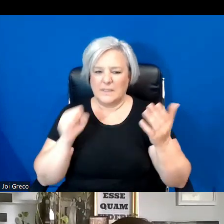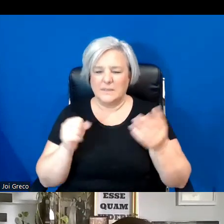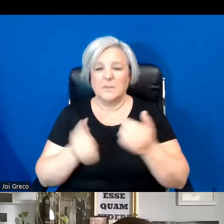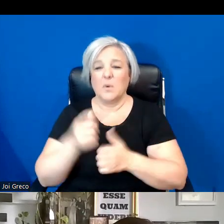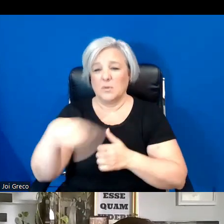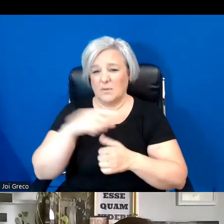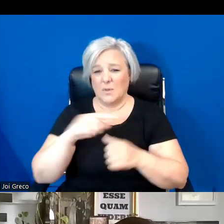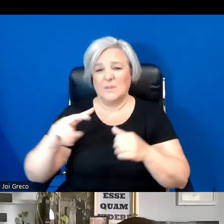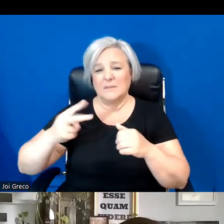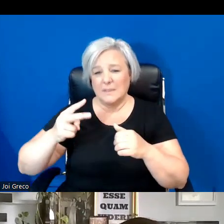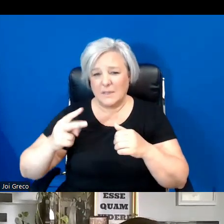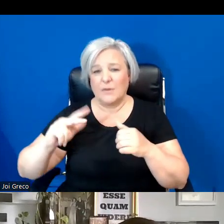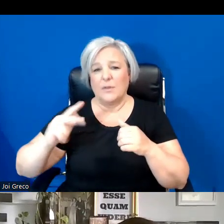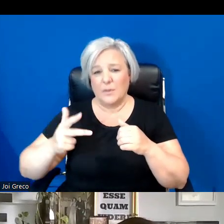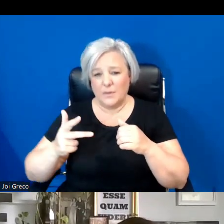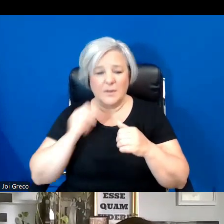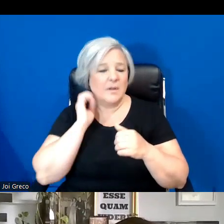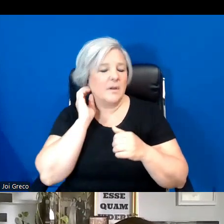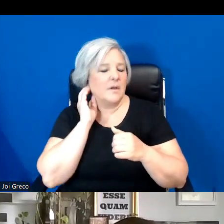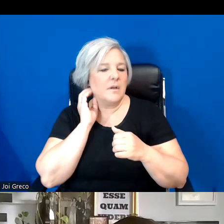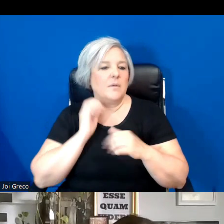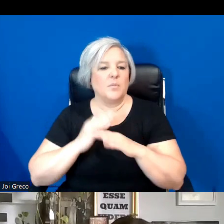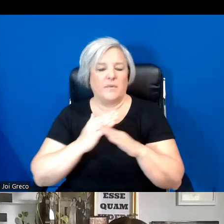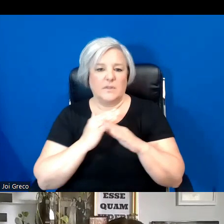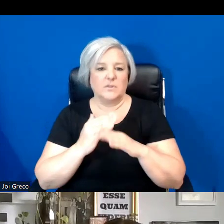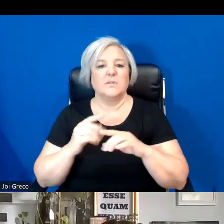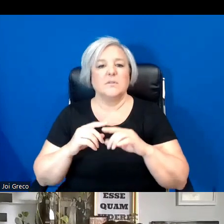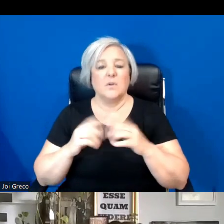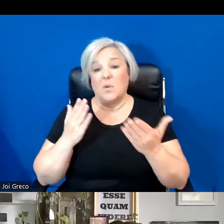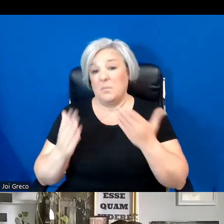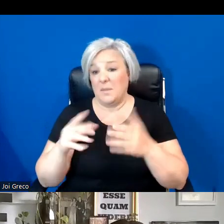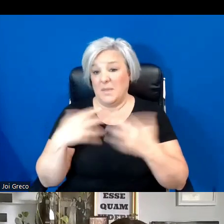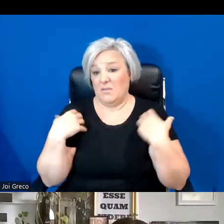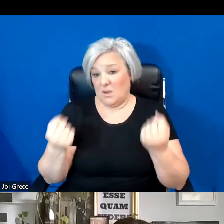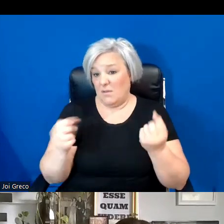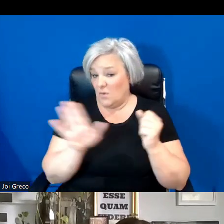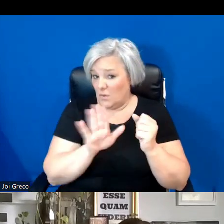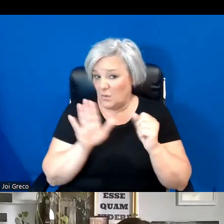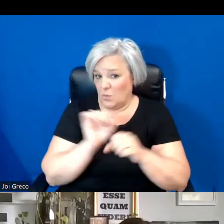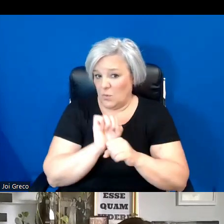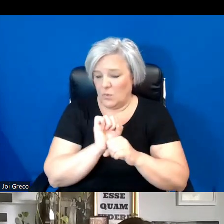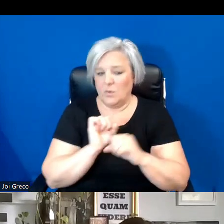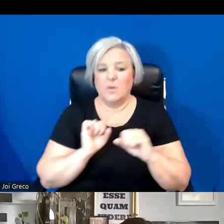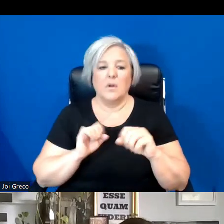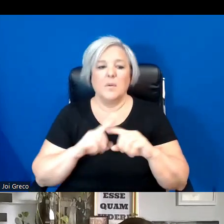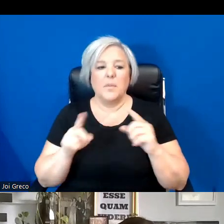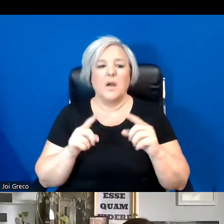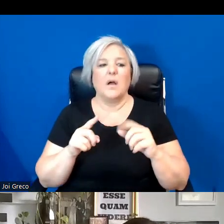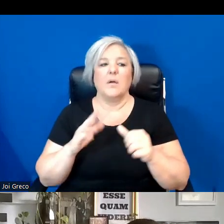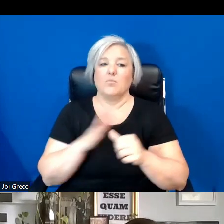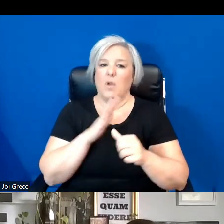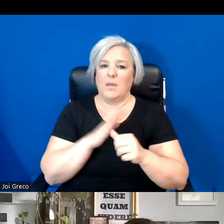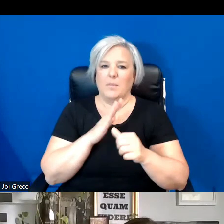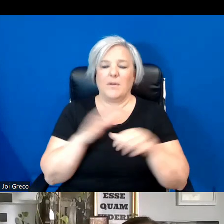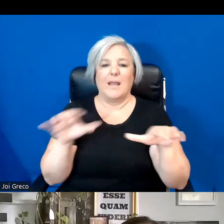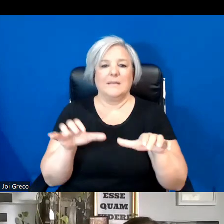in secondary prevention or tertiary prevention, or maybe even in recovery. Primary prevention activities are activities